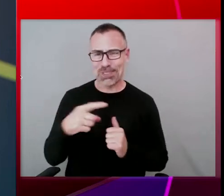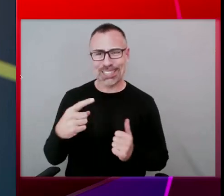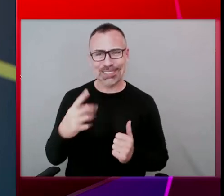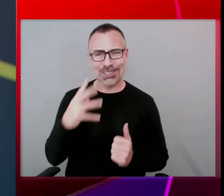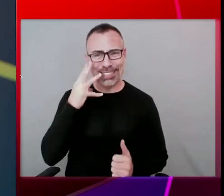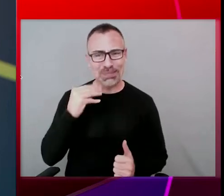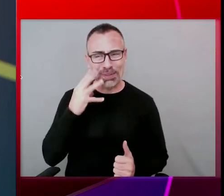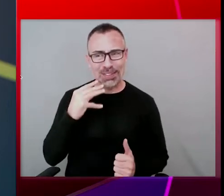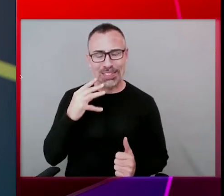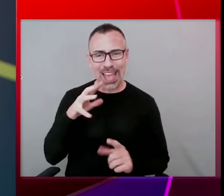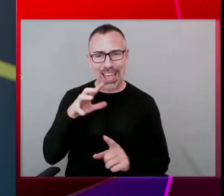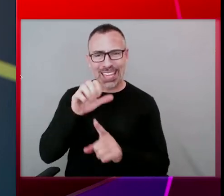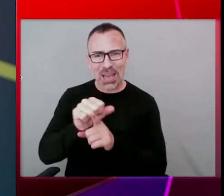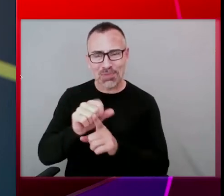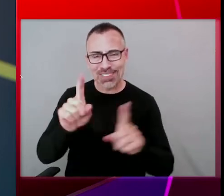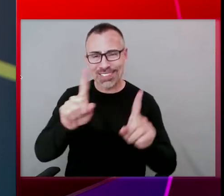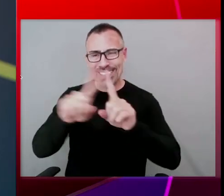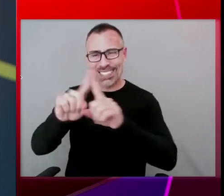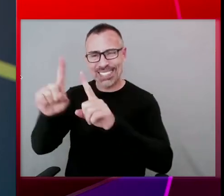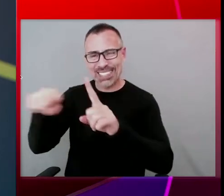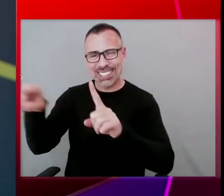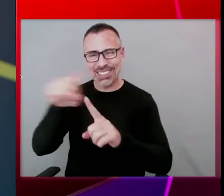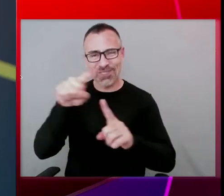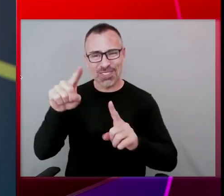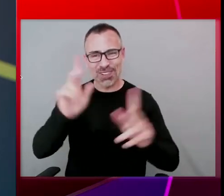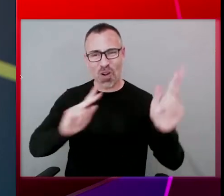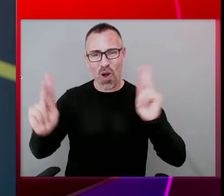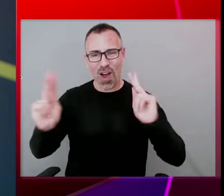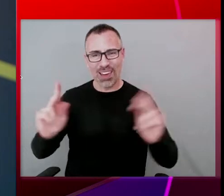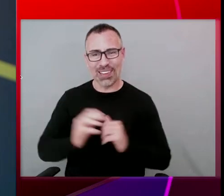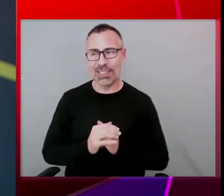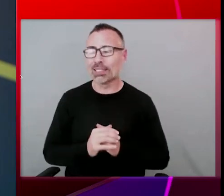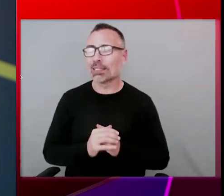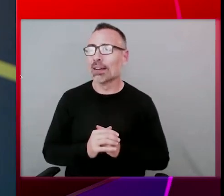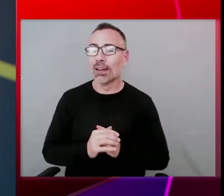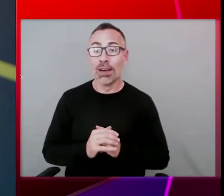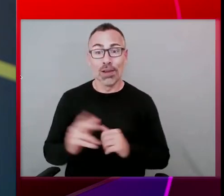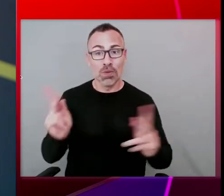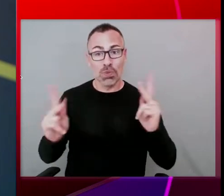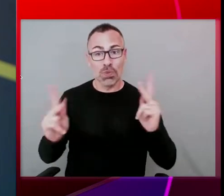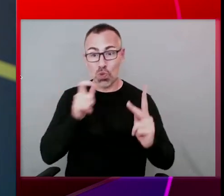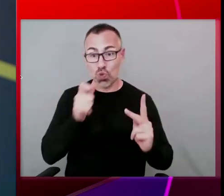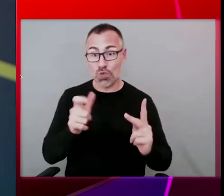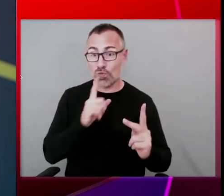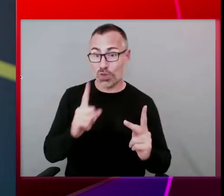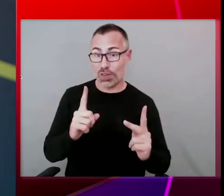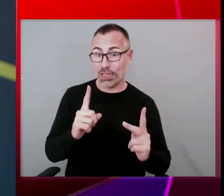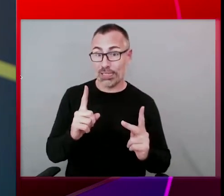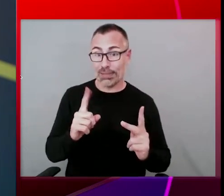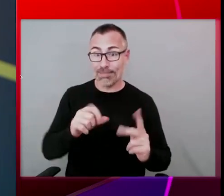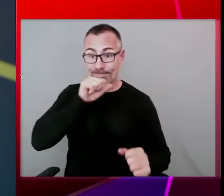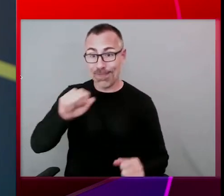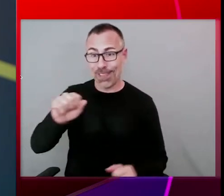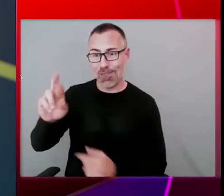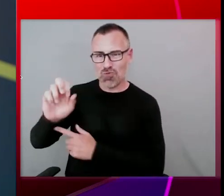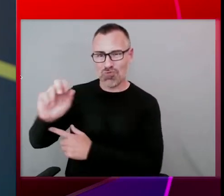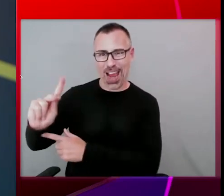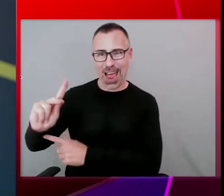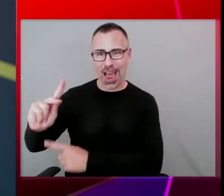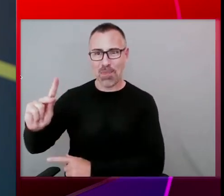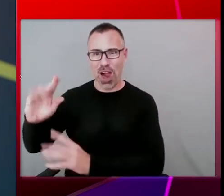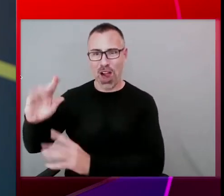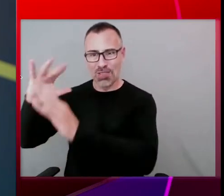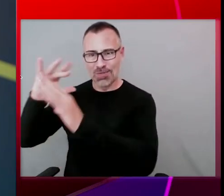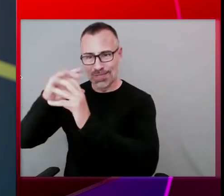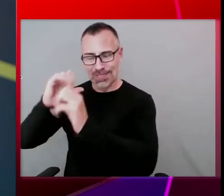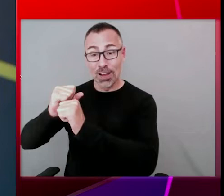different audiences, right? The people that are into AI or into rap get pulled in by that one. We